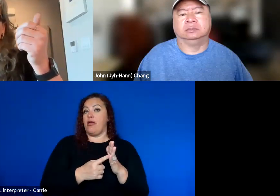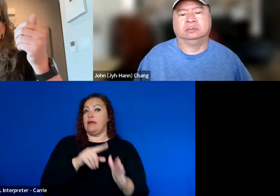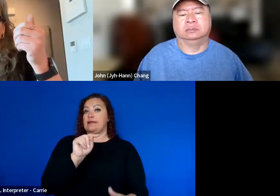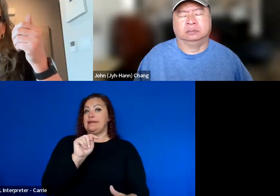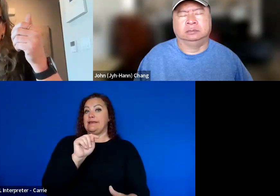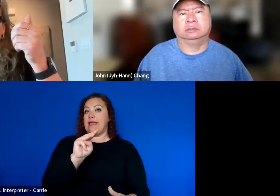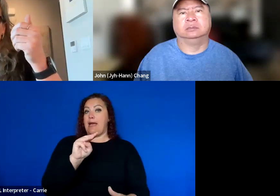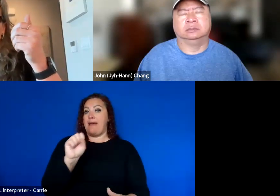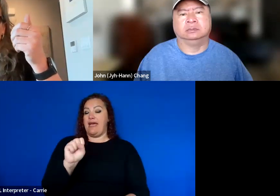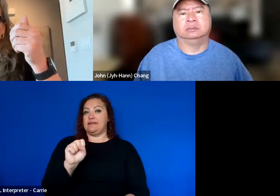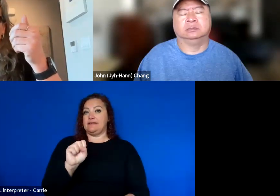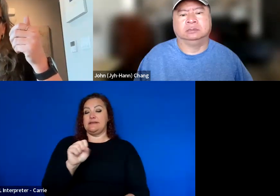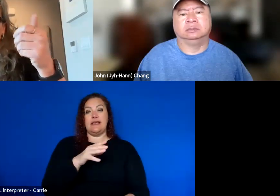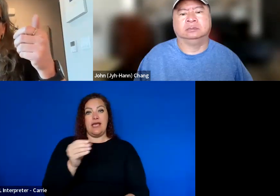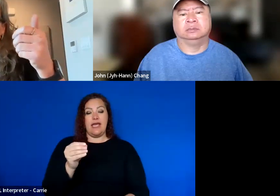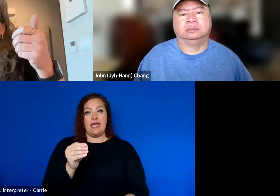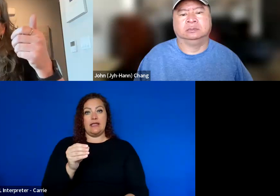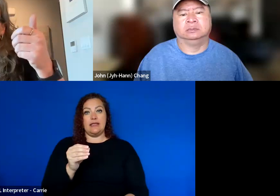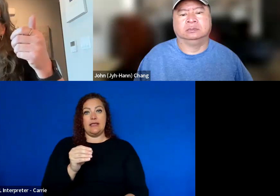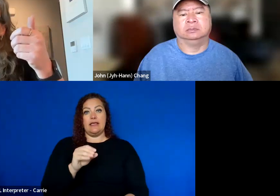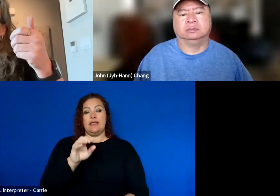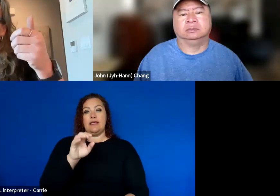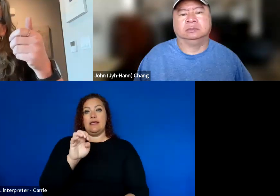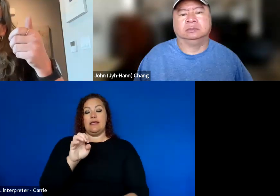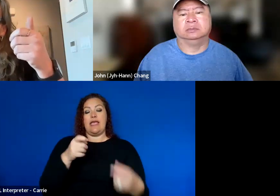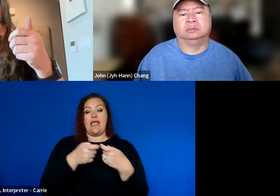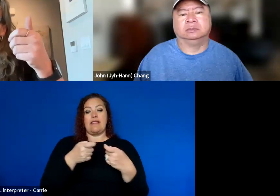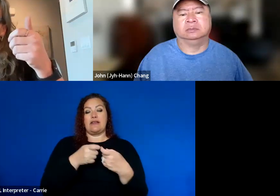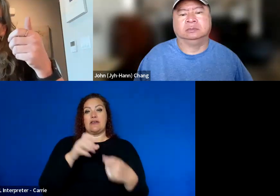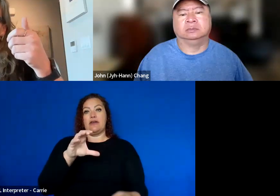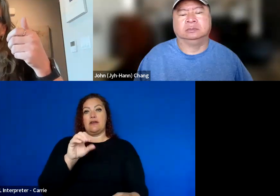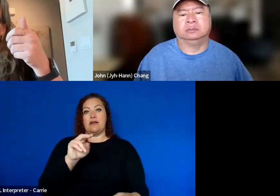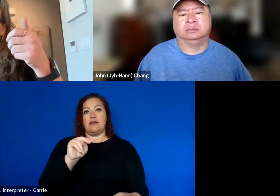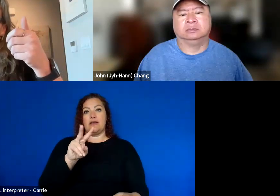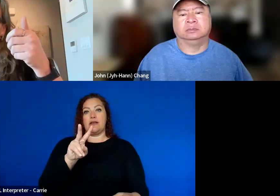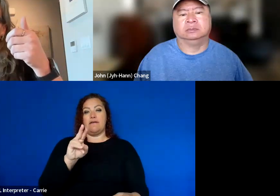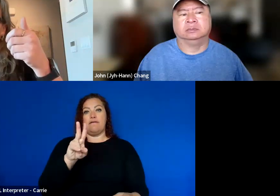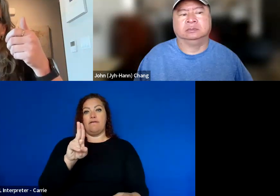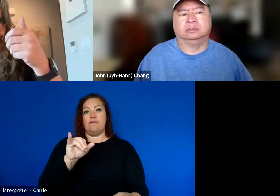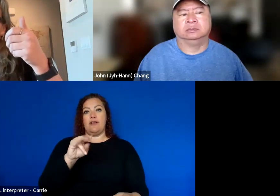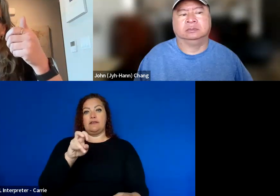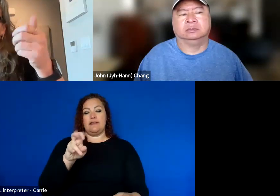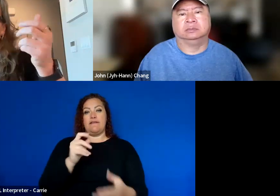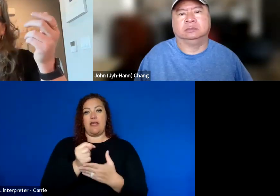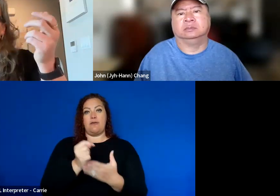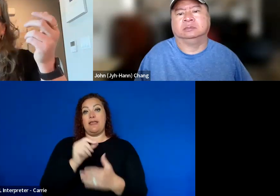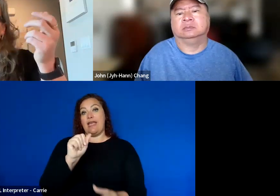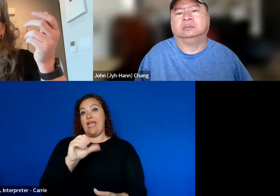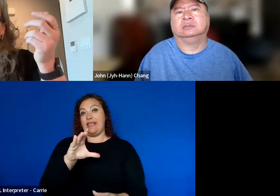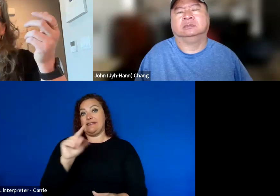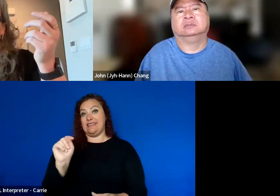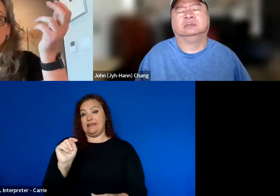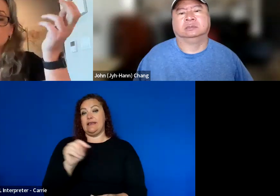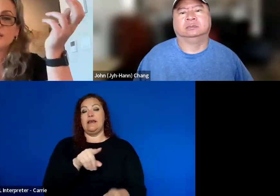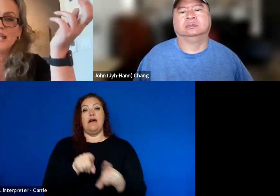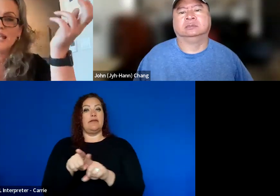TMS and electroconvulsive therapy, even, or ECT, is really effective. And so